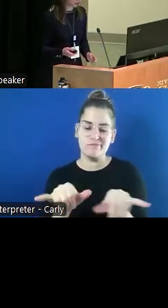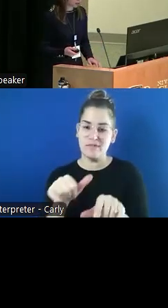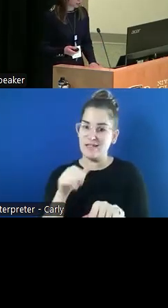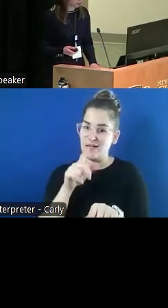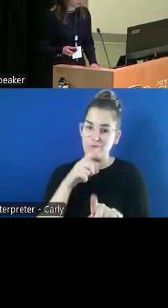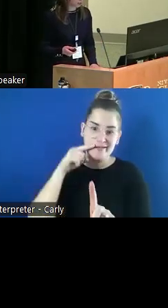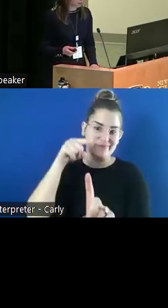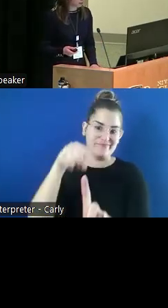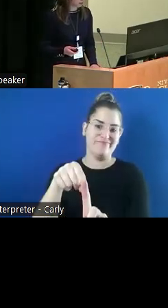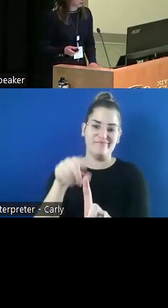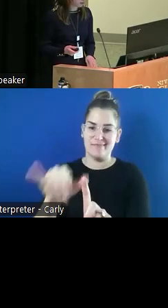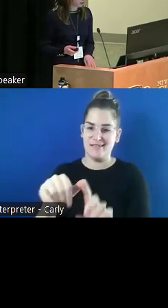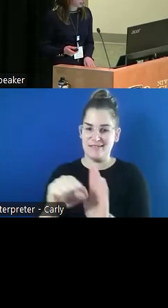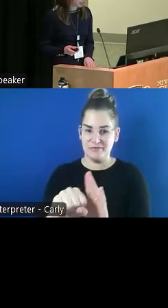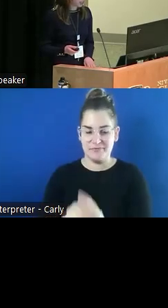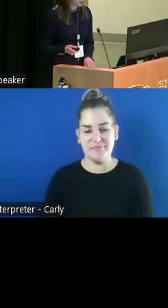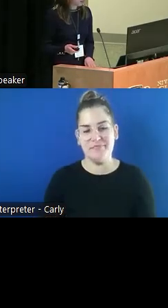my intervention.